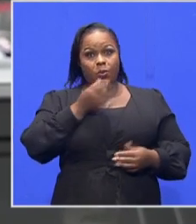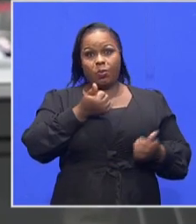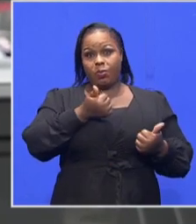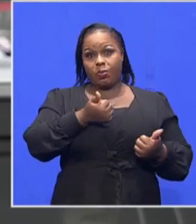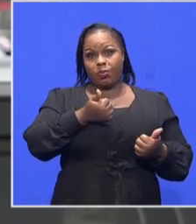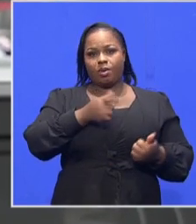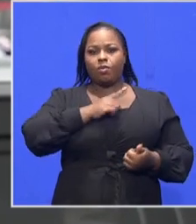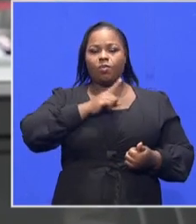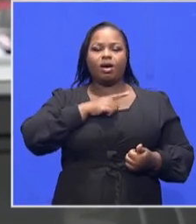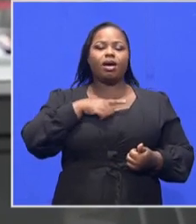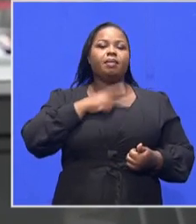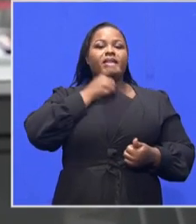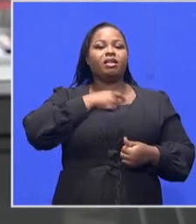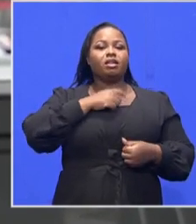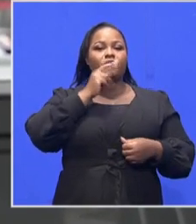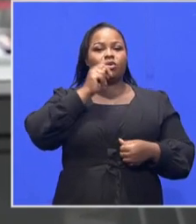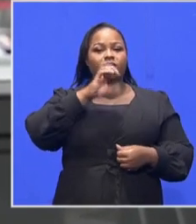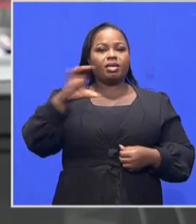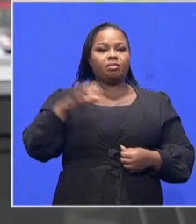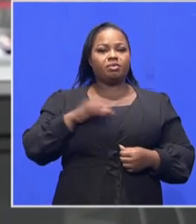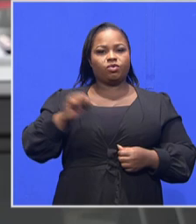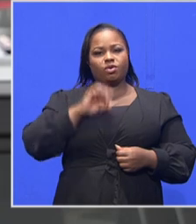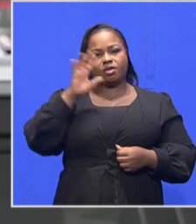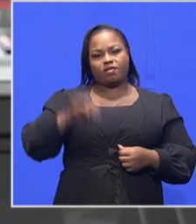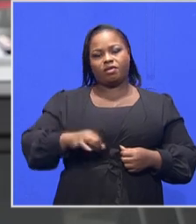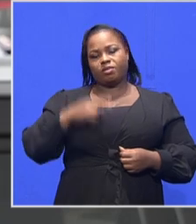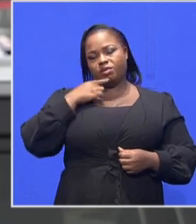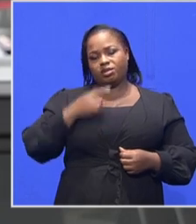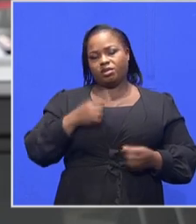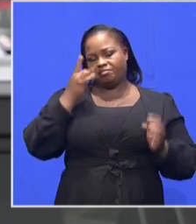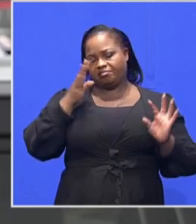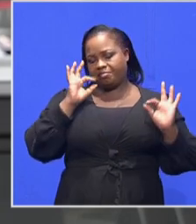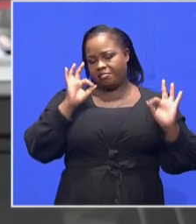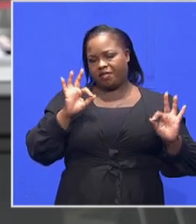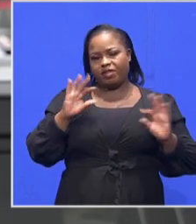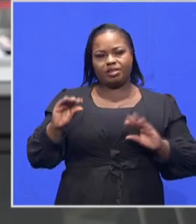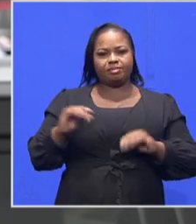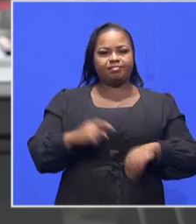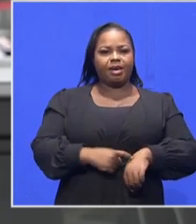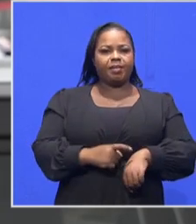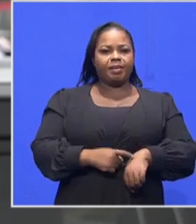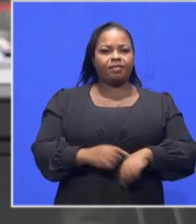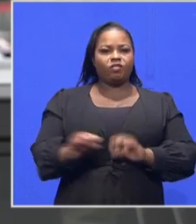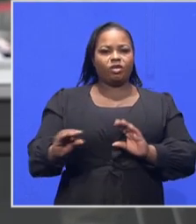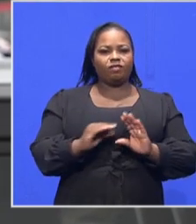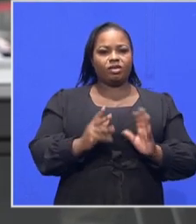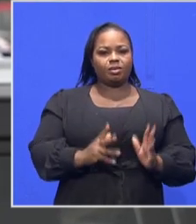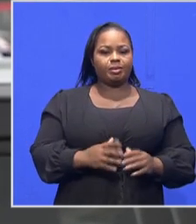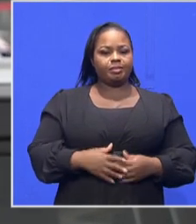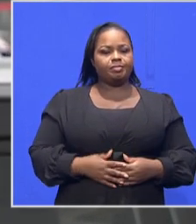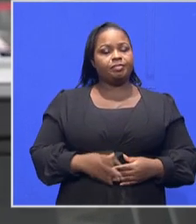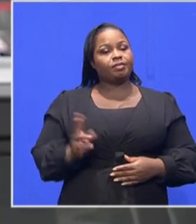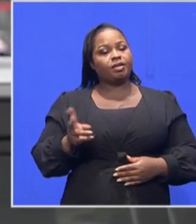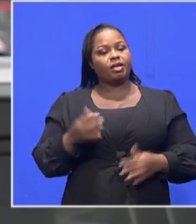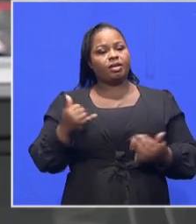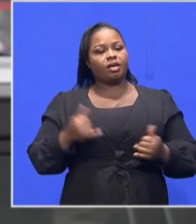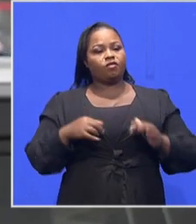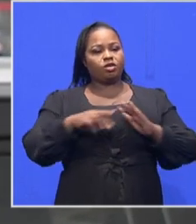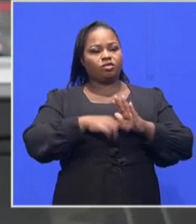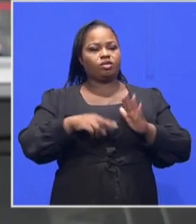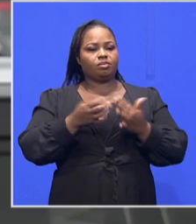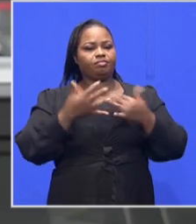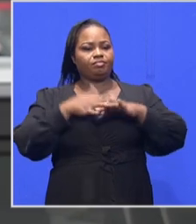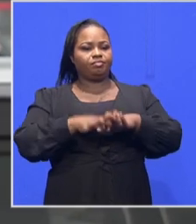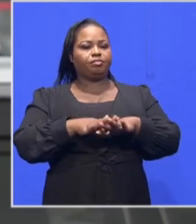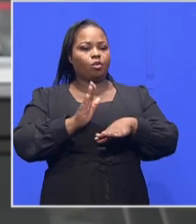we've said as the Northern Cape and South Africa to investors, perfect timing. We also strengthened the regional integration of